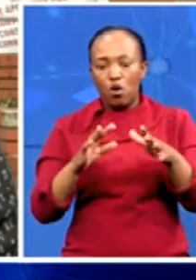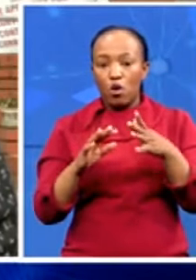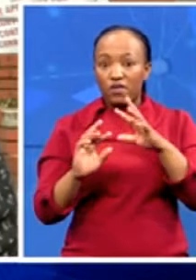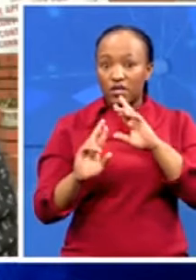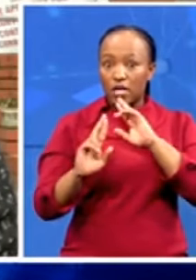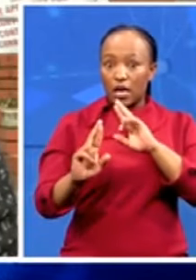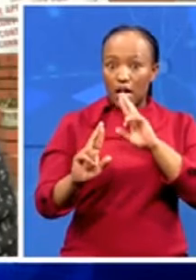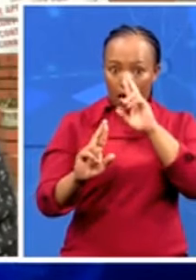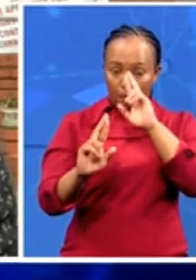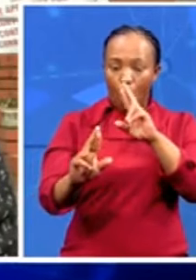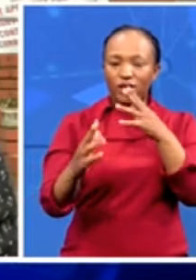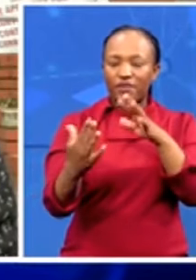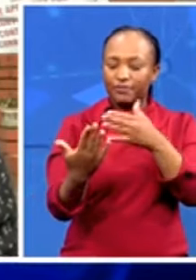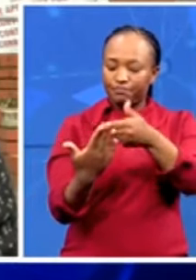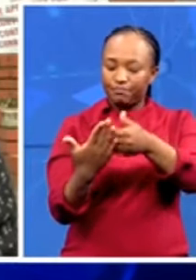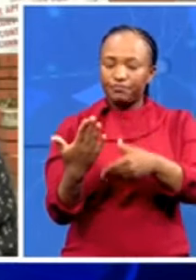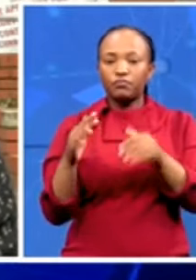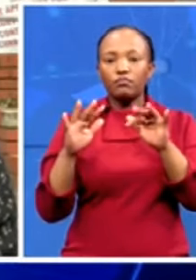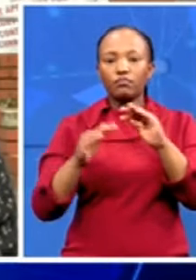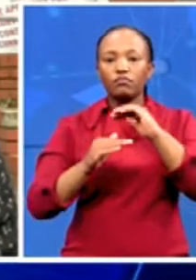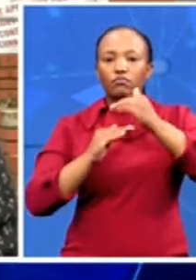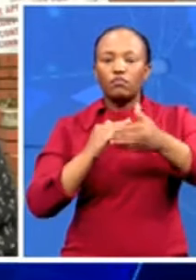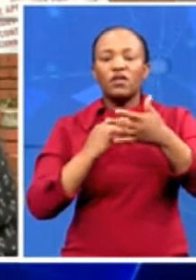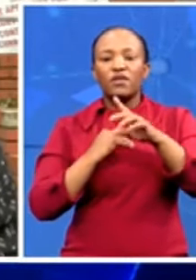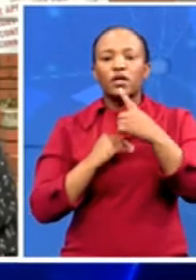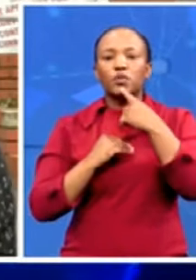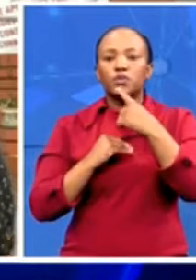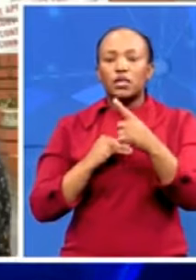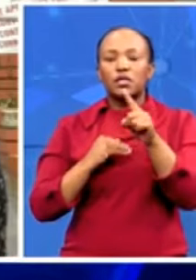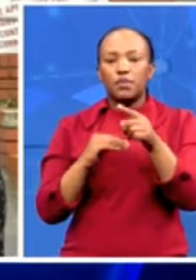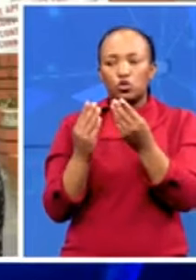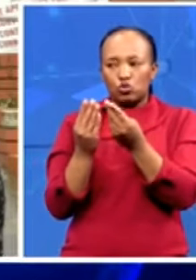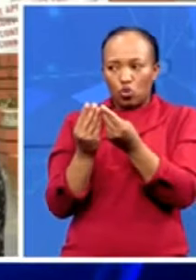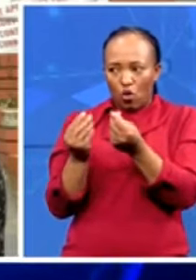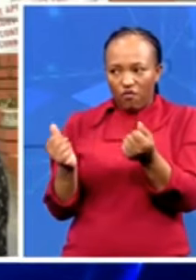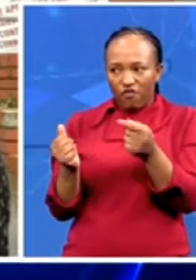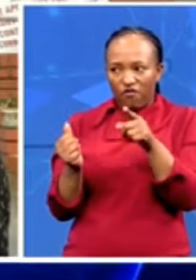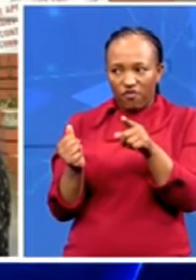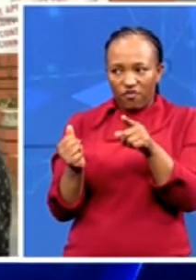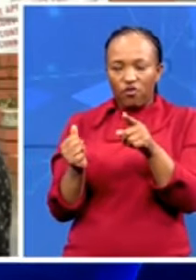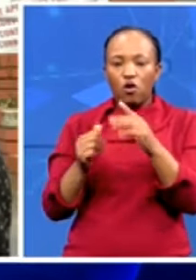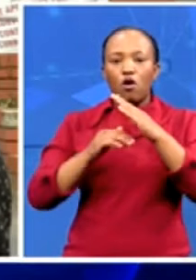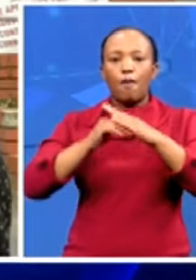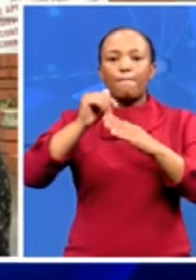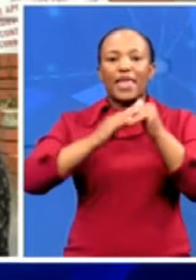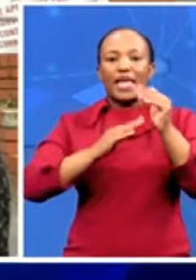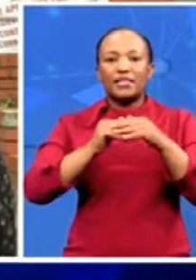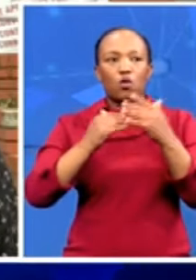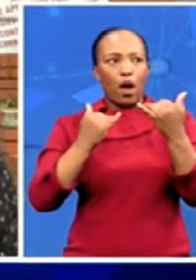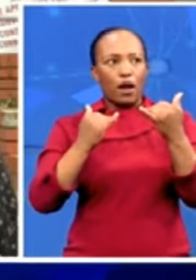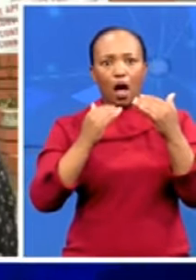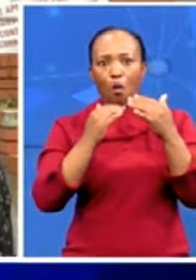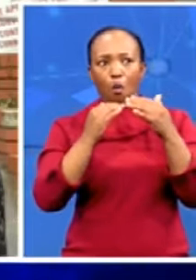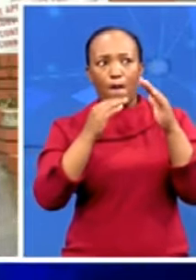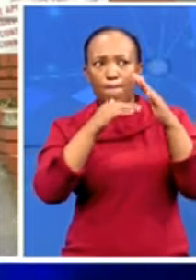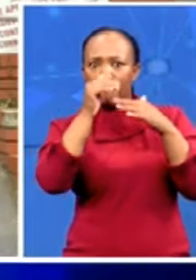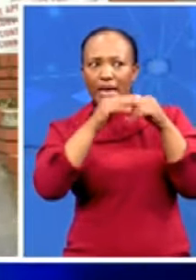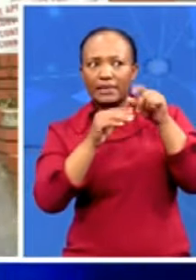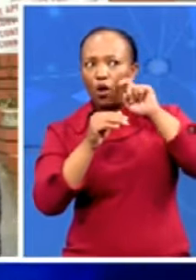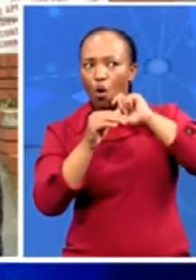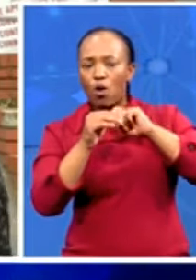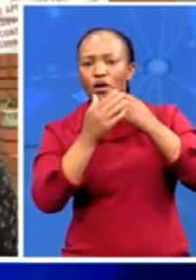did say that they need to address the issue also of the building, because it's falling apart and it's going to be a danger to not only to the workers but to